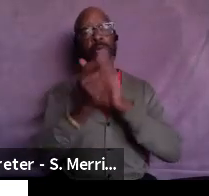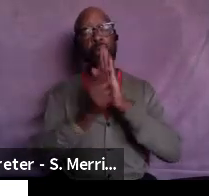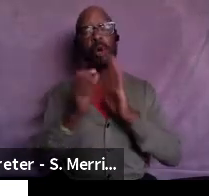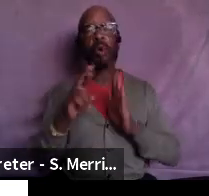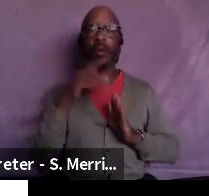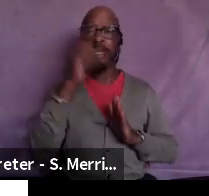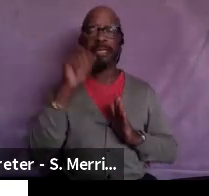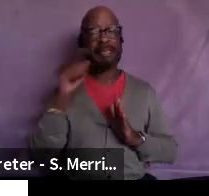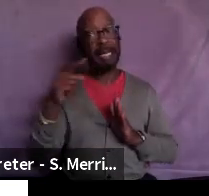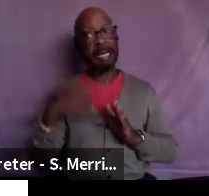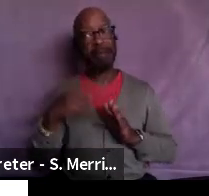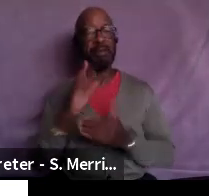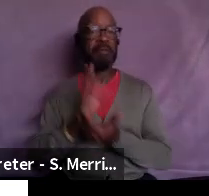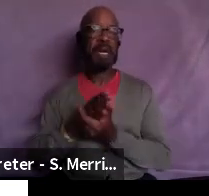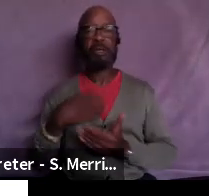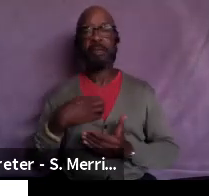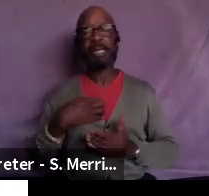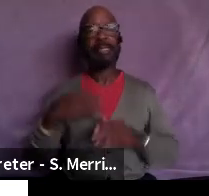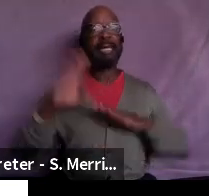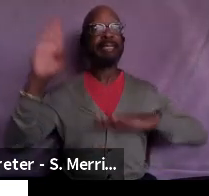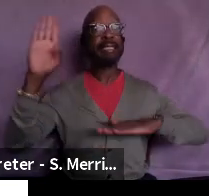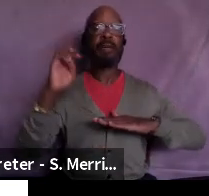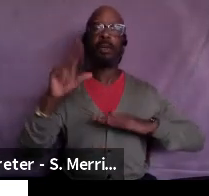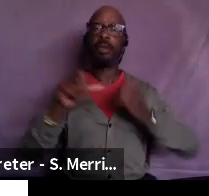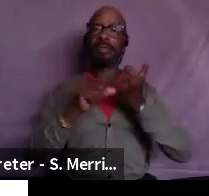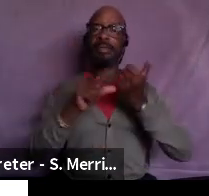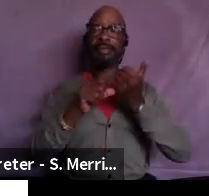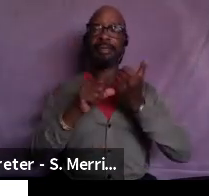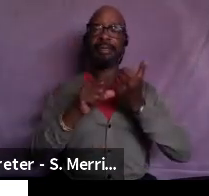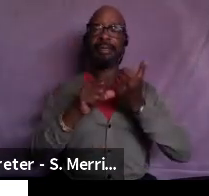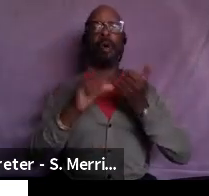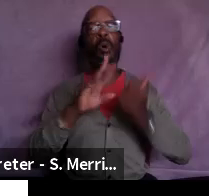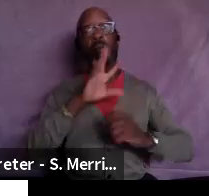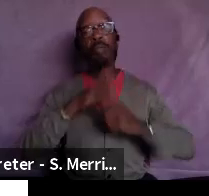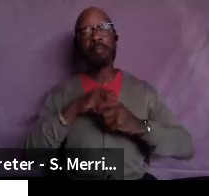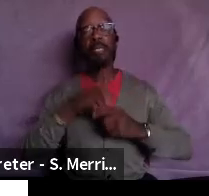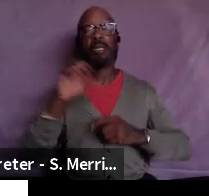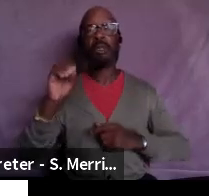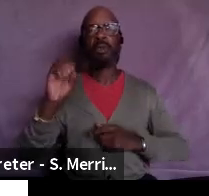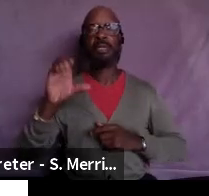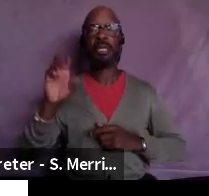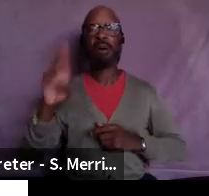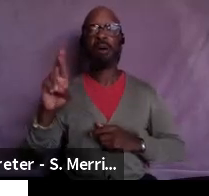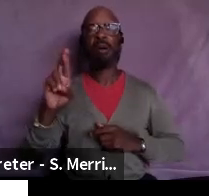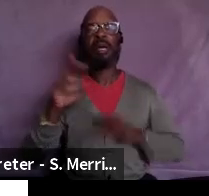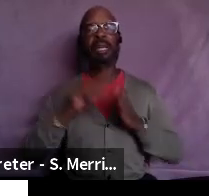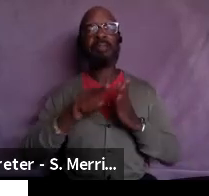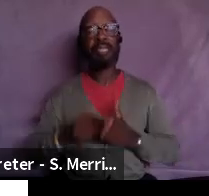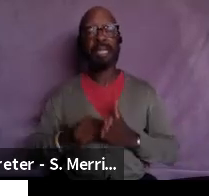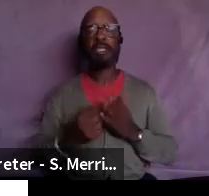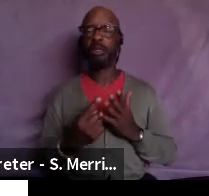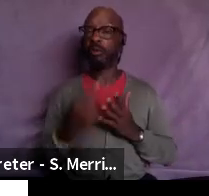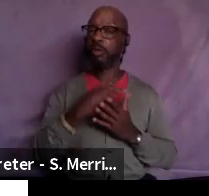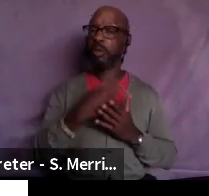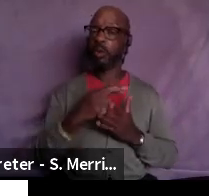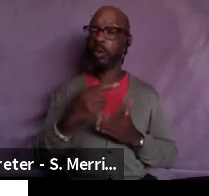a complaint, testified, or assisted or participated in an OCR investigation, review, or proceeding.